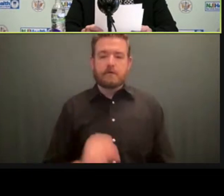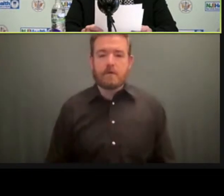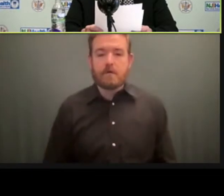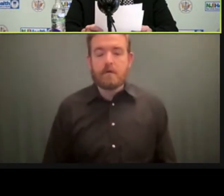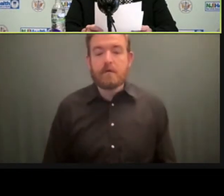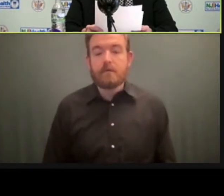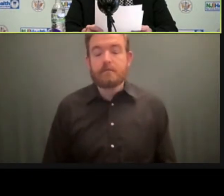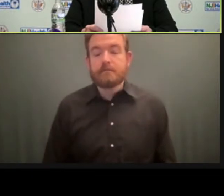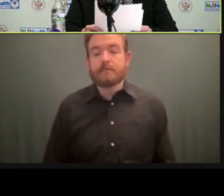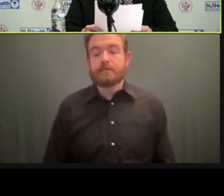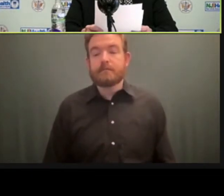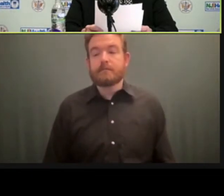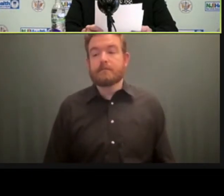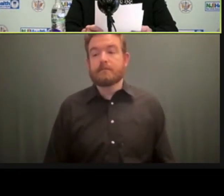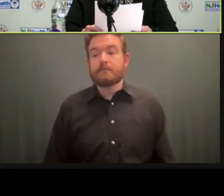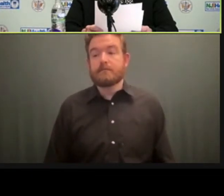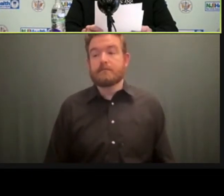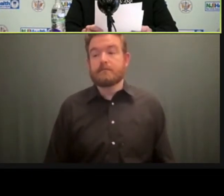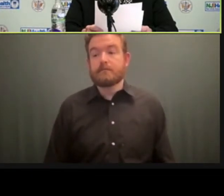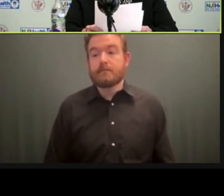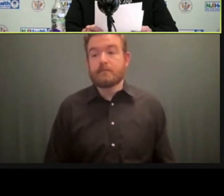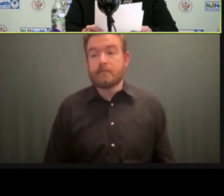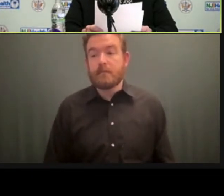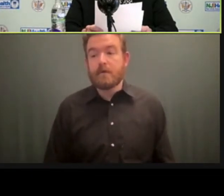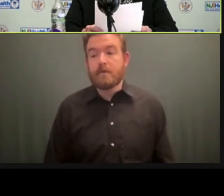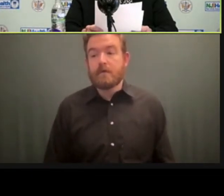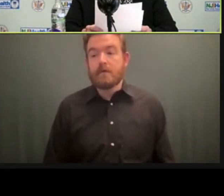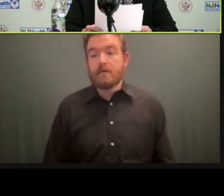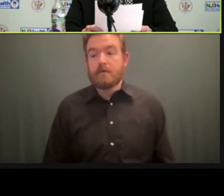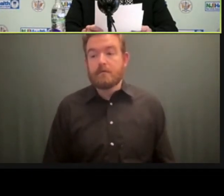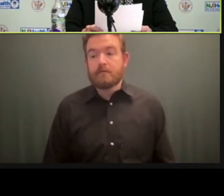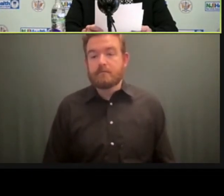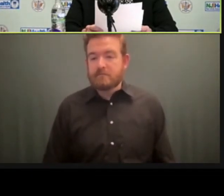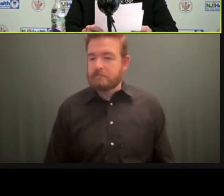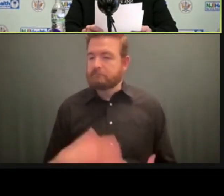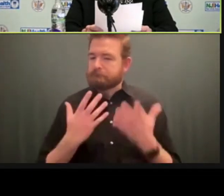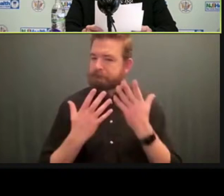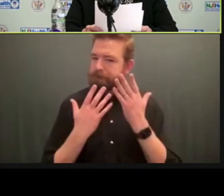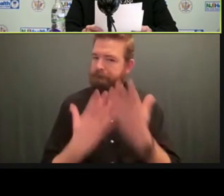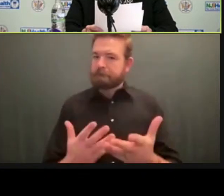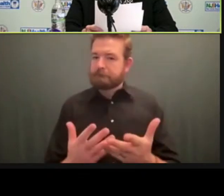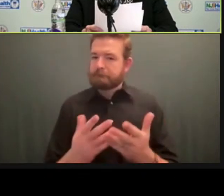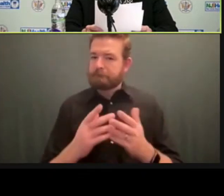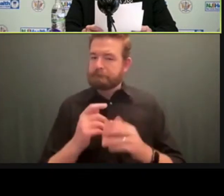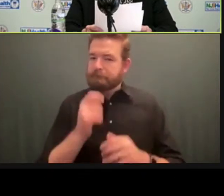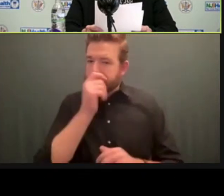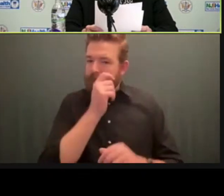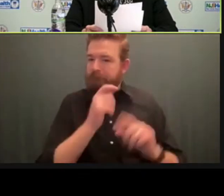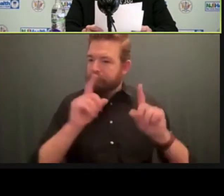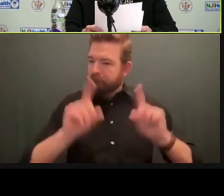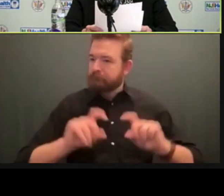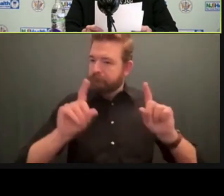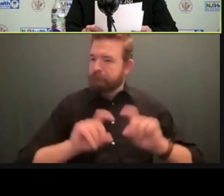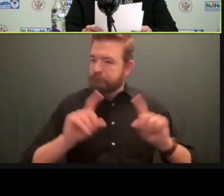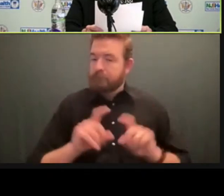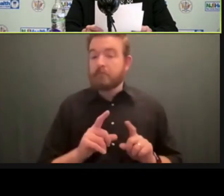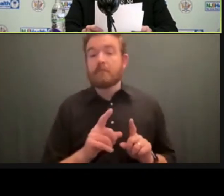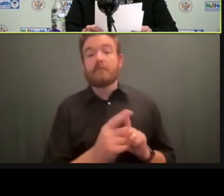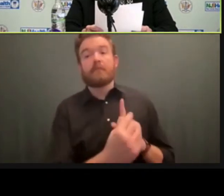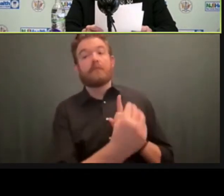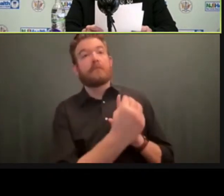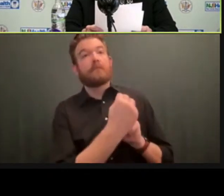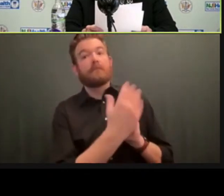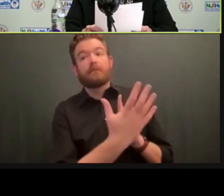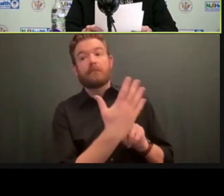would also be to include a viral test for SARS-CoV-2 at day 5 after exposure. If the test